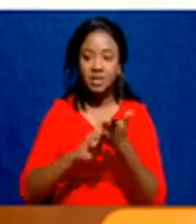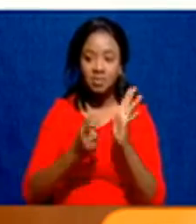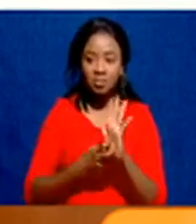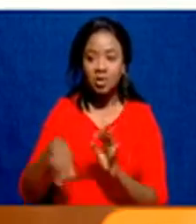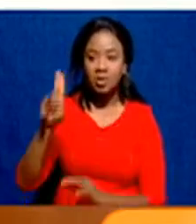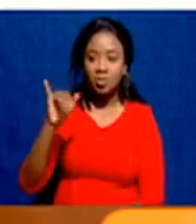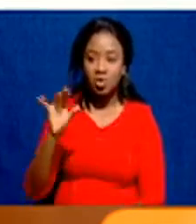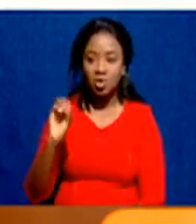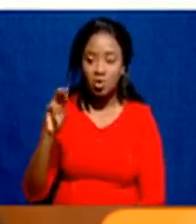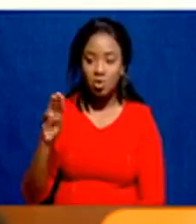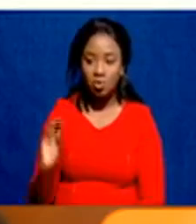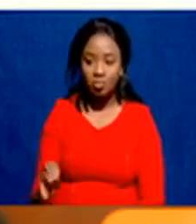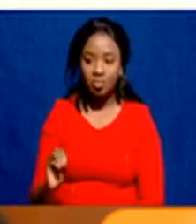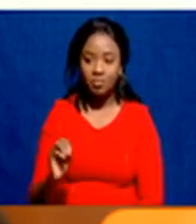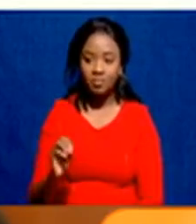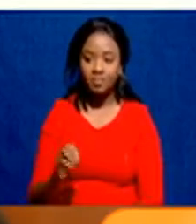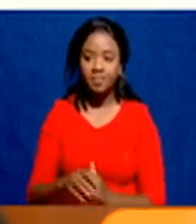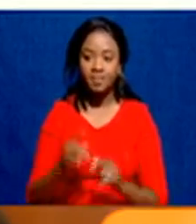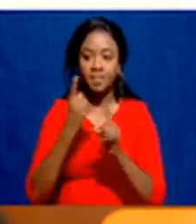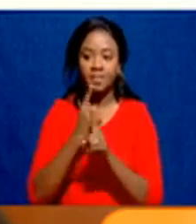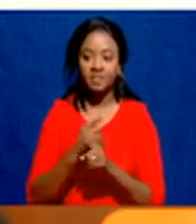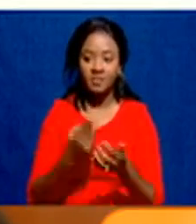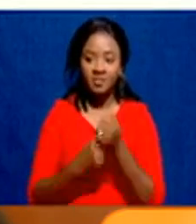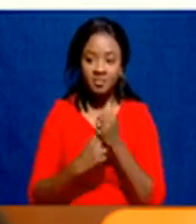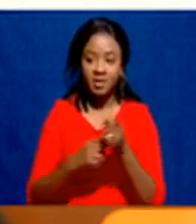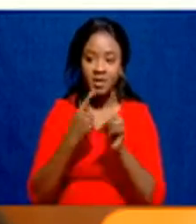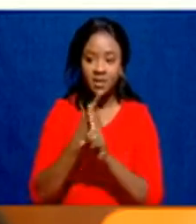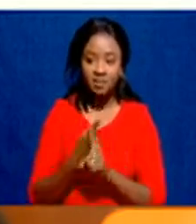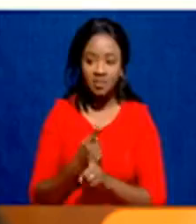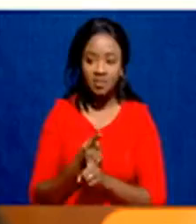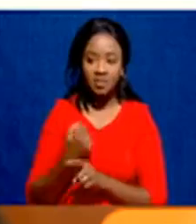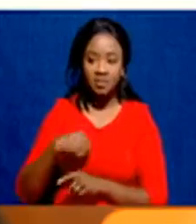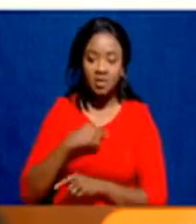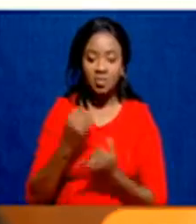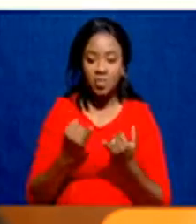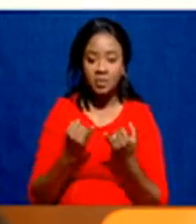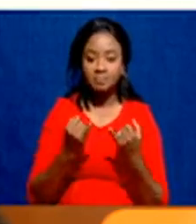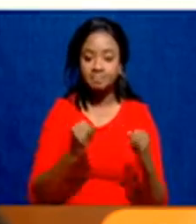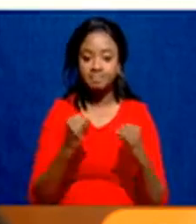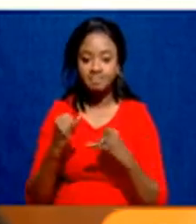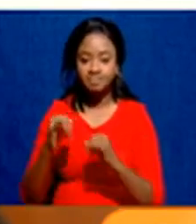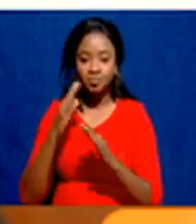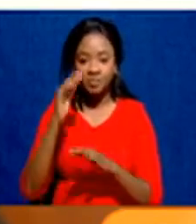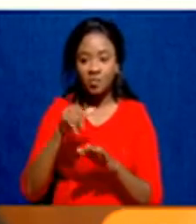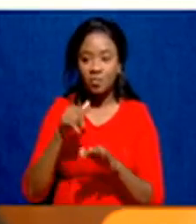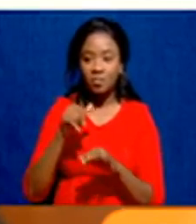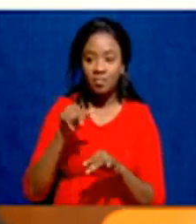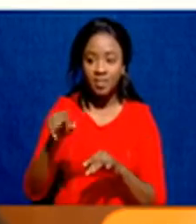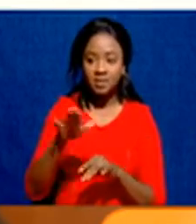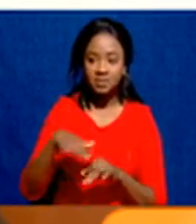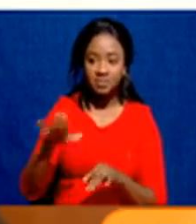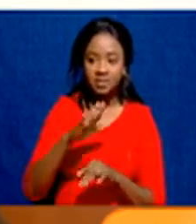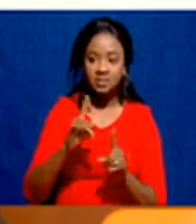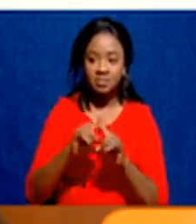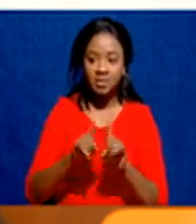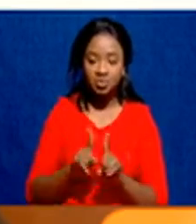have said and said, but the process is for Uyombo should be separated from, you know, the system